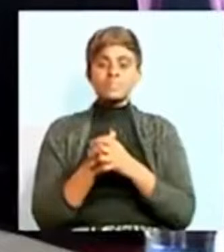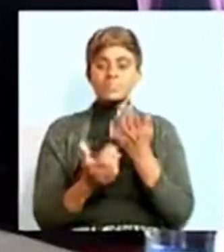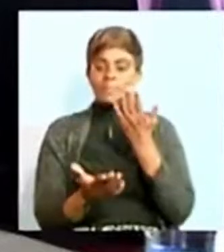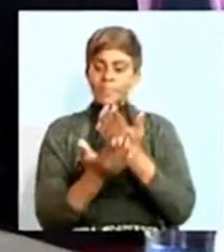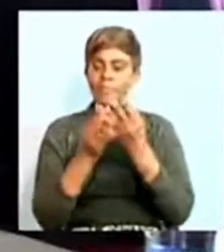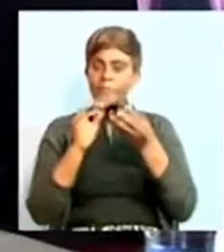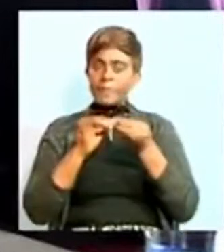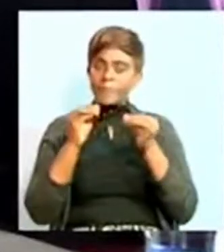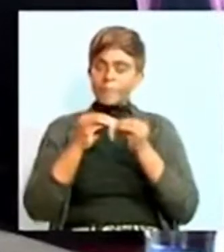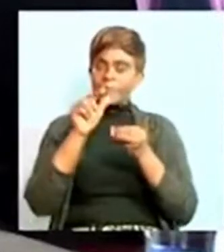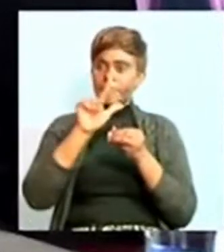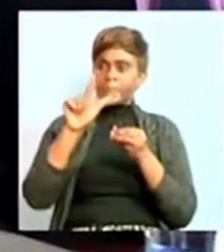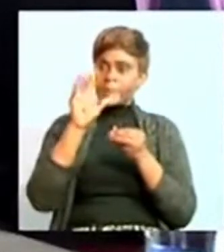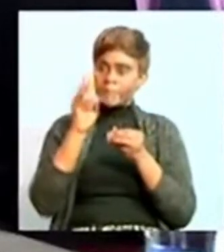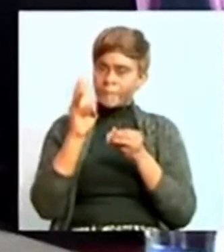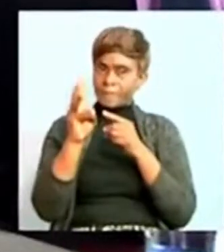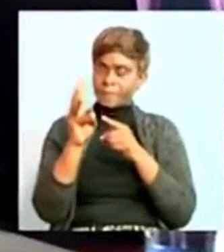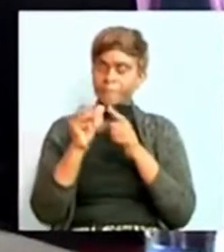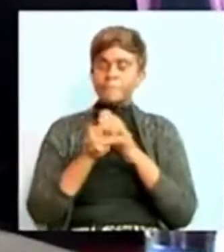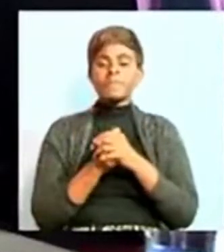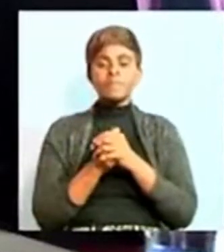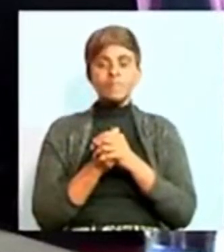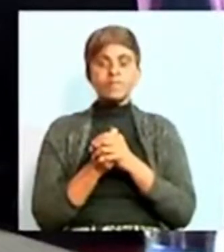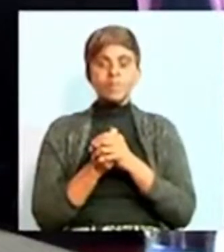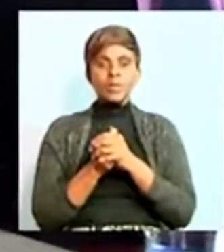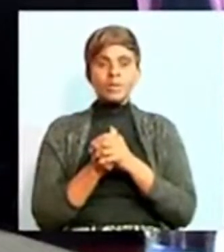Appendix 26.